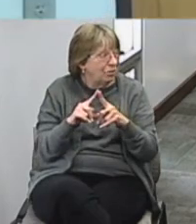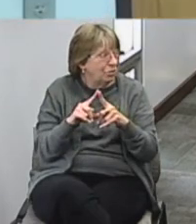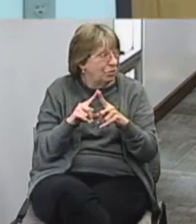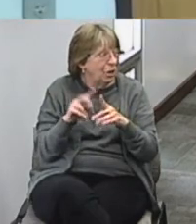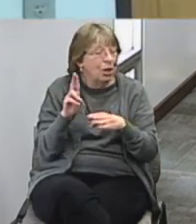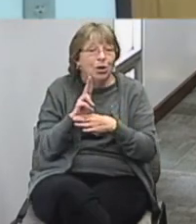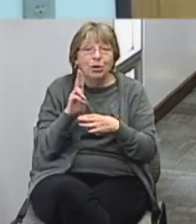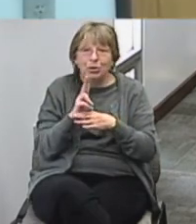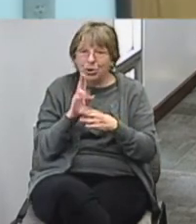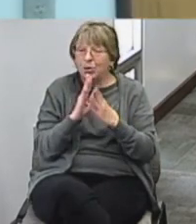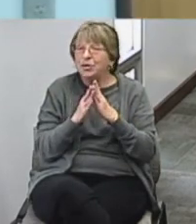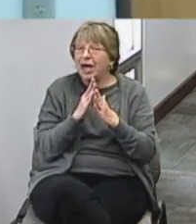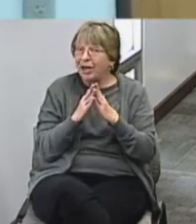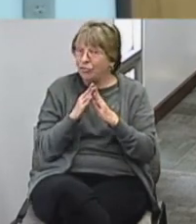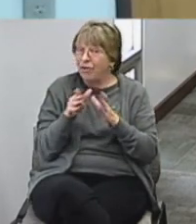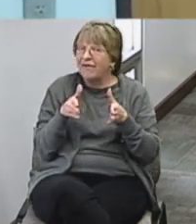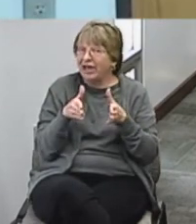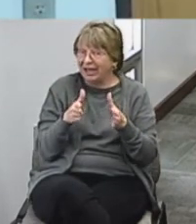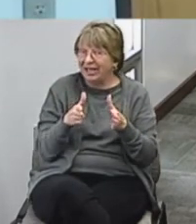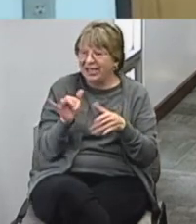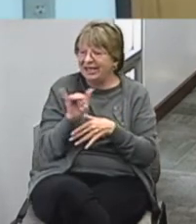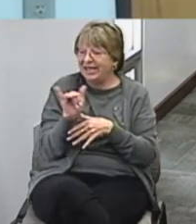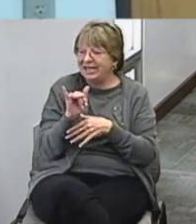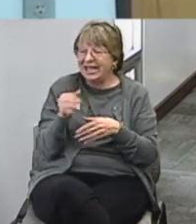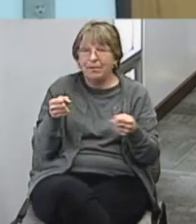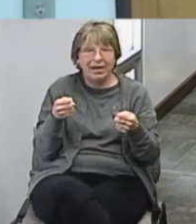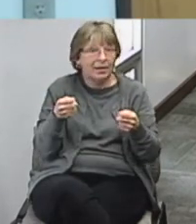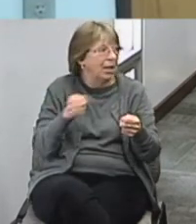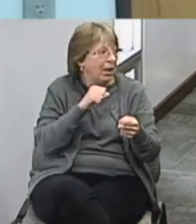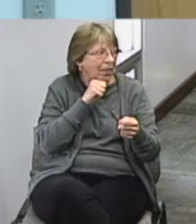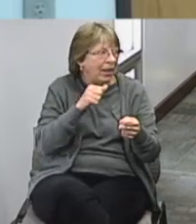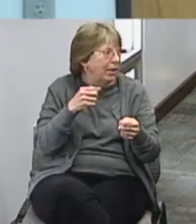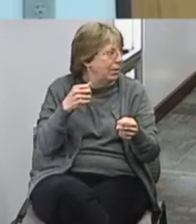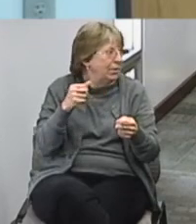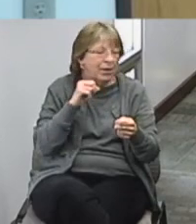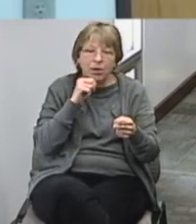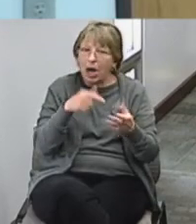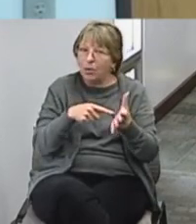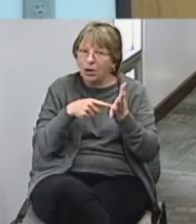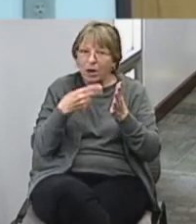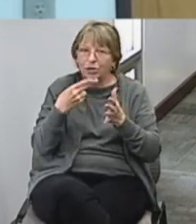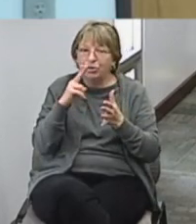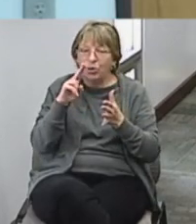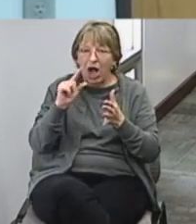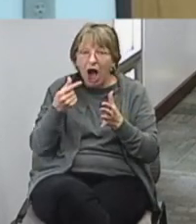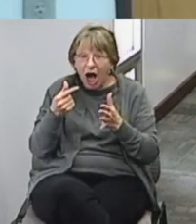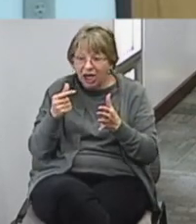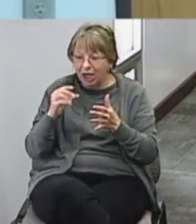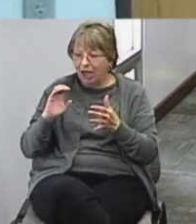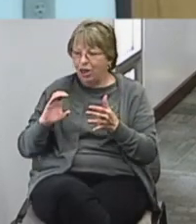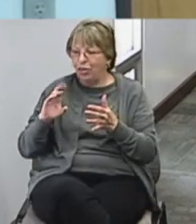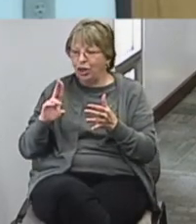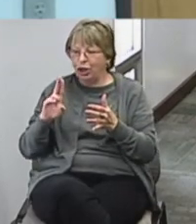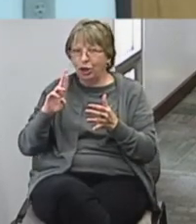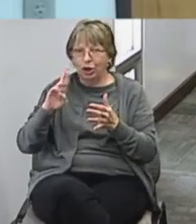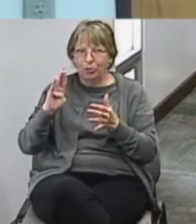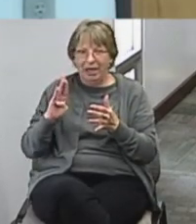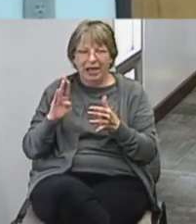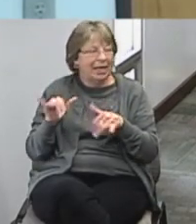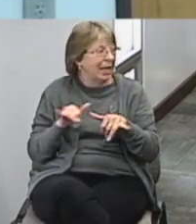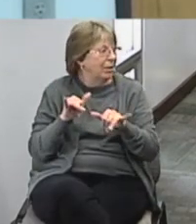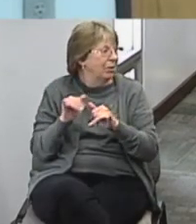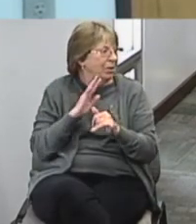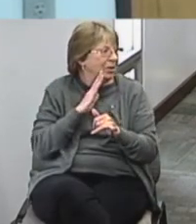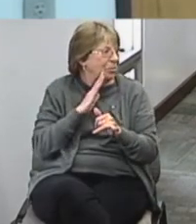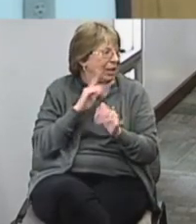lane, just like a vehicle. Just like a vehicle. Yes, They don't yes. have to hug the curb or the whatever. Oh, really? Yes. And generally speaking, the